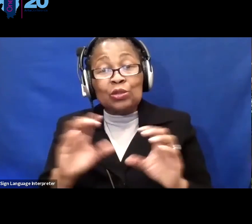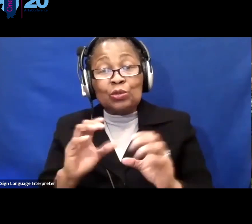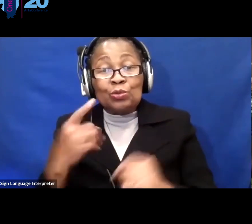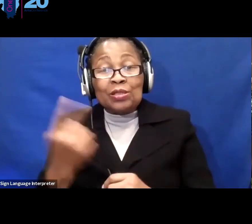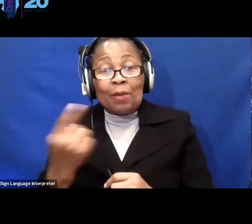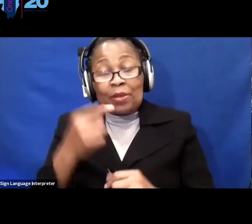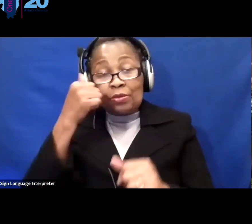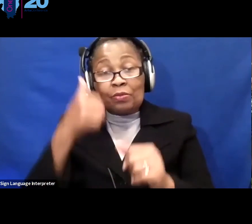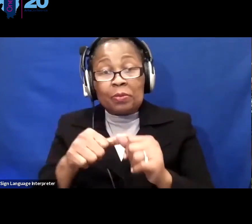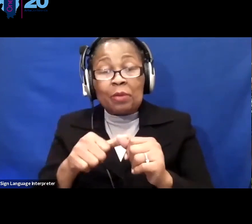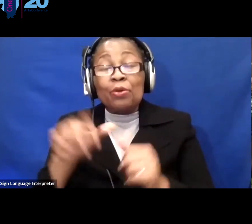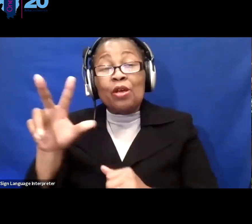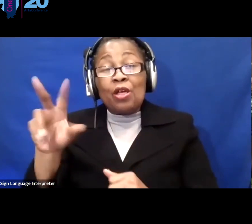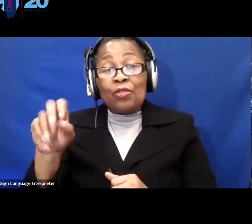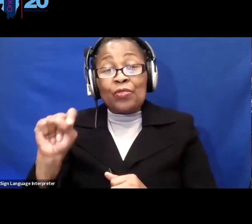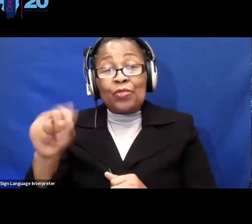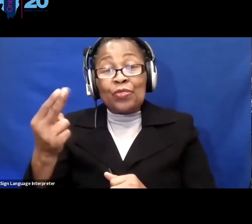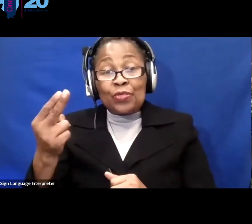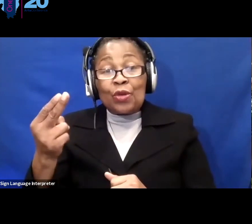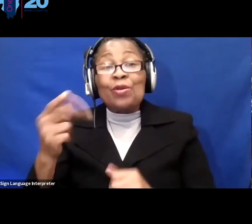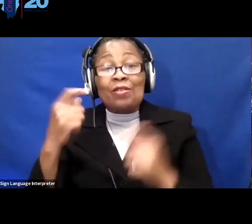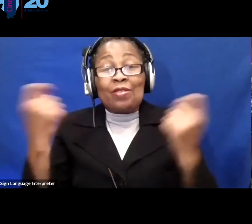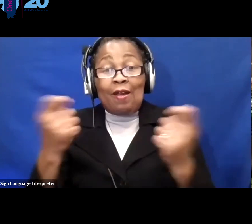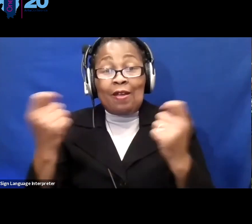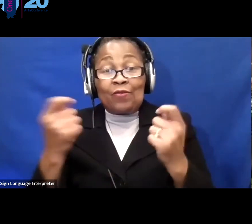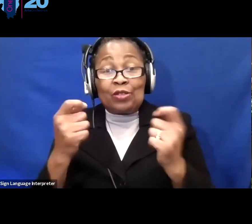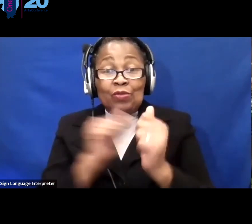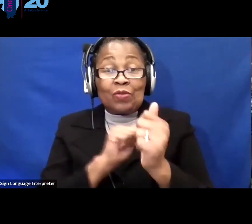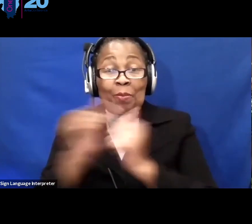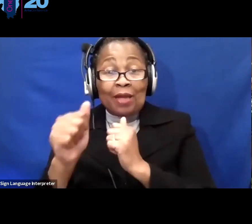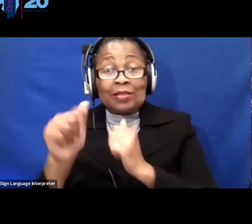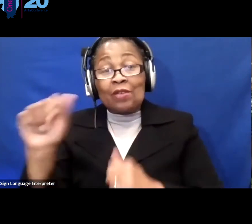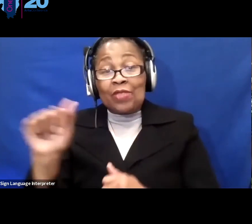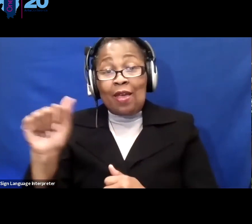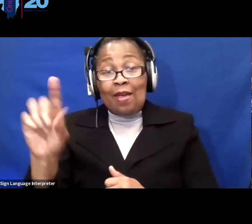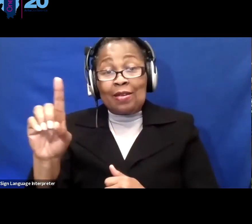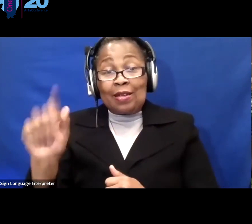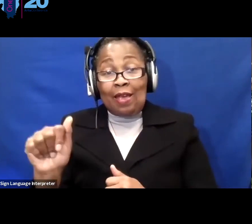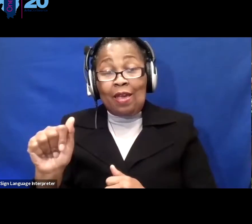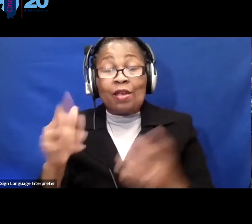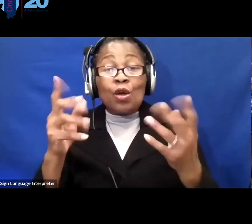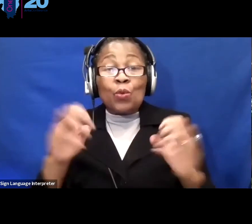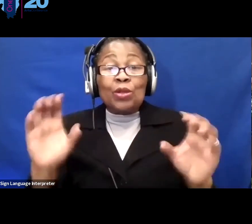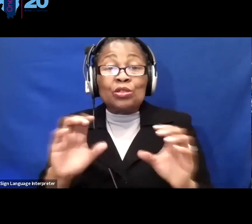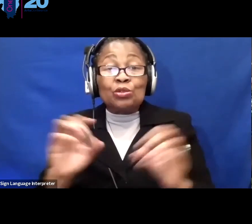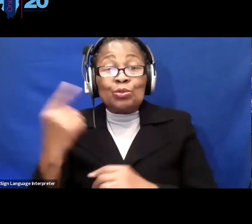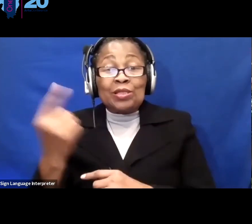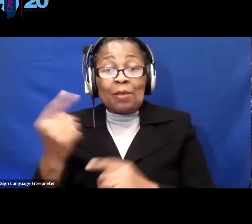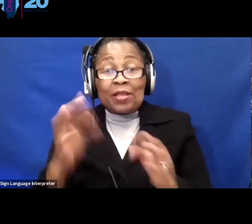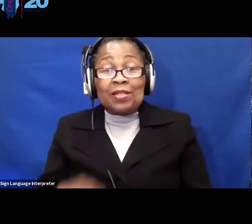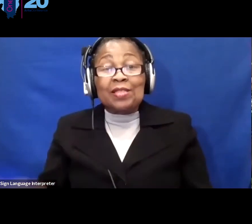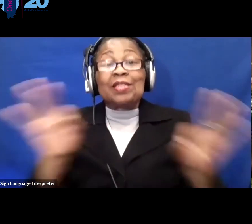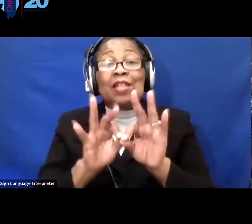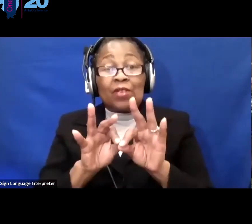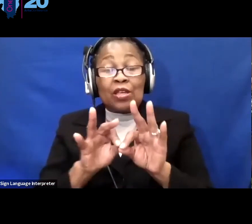commemorate the 30th anniversary of the ADA Act passing. And so we wanted to do something that was significant, and we reached out